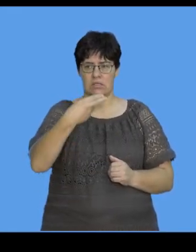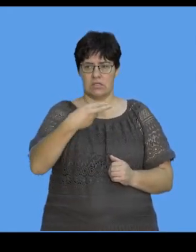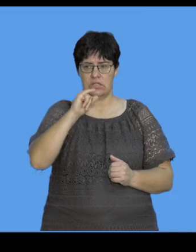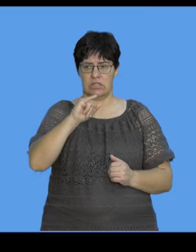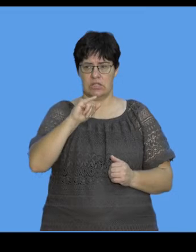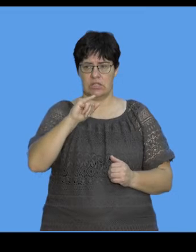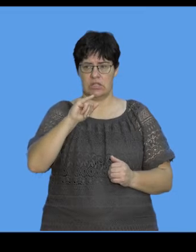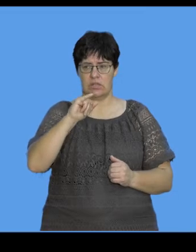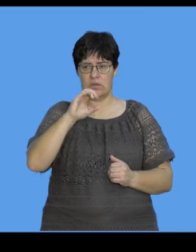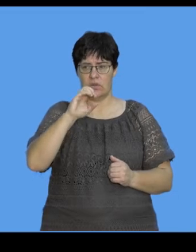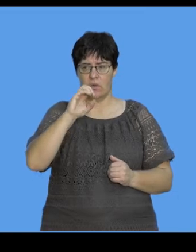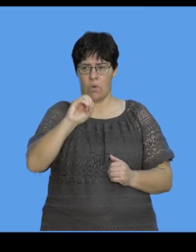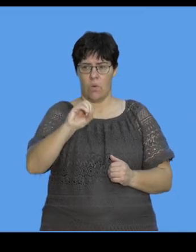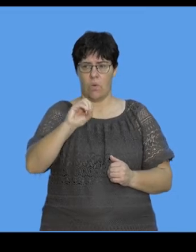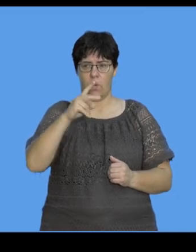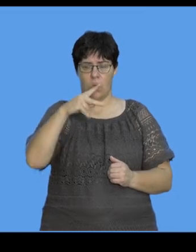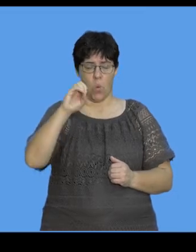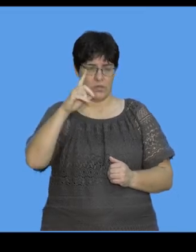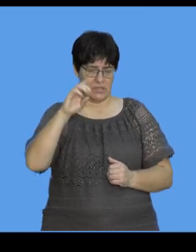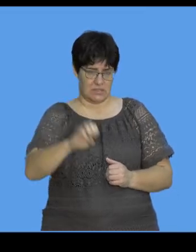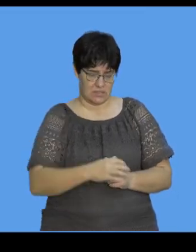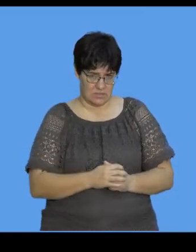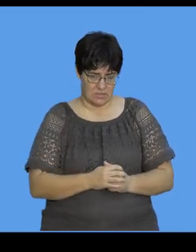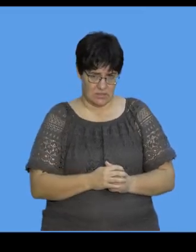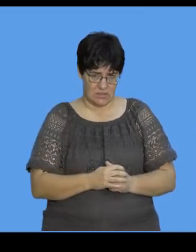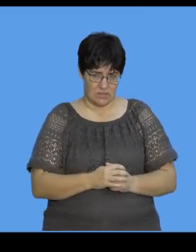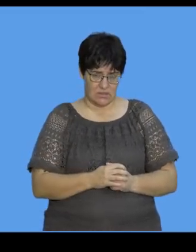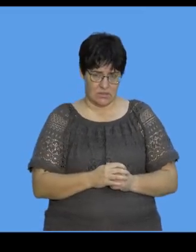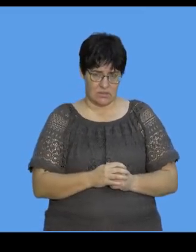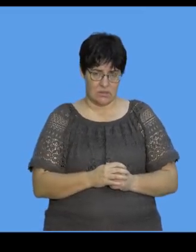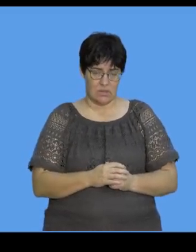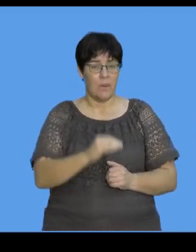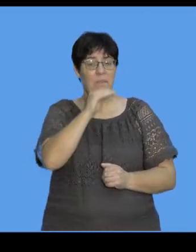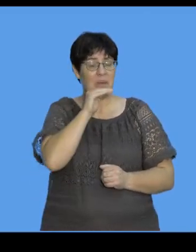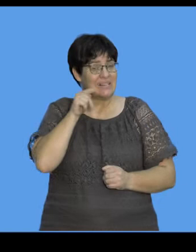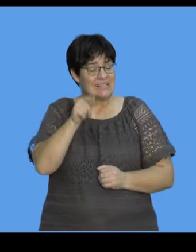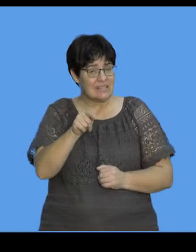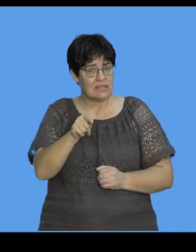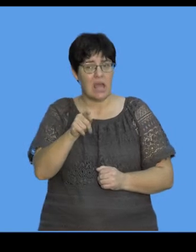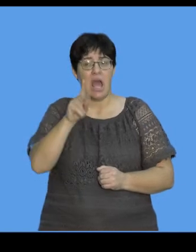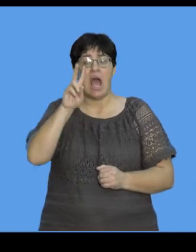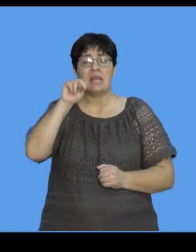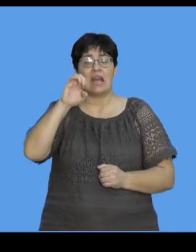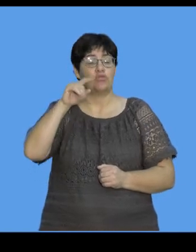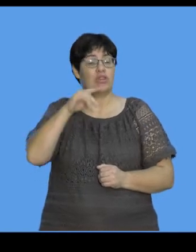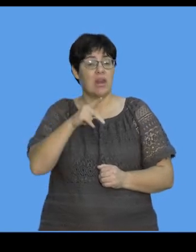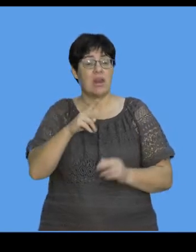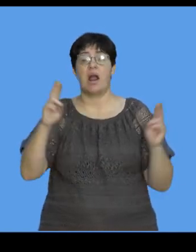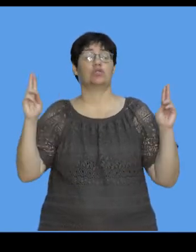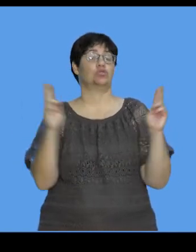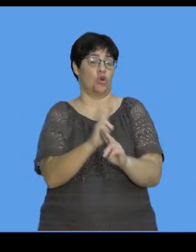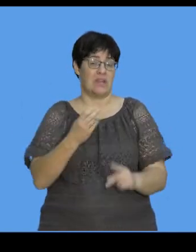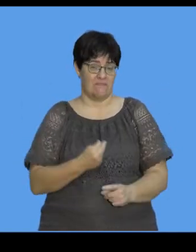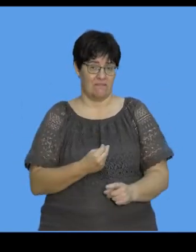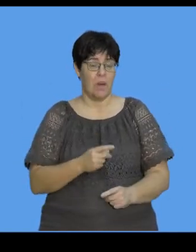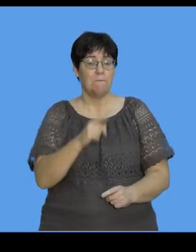Now, Kwashiorkor is when we have a lack of nitrogen. It's not a lack of food, it's a